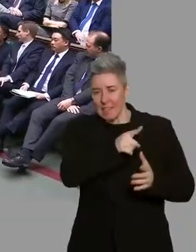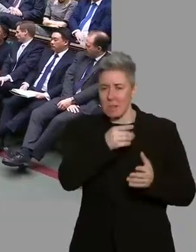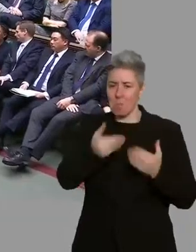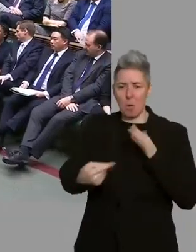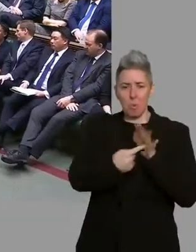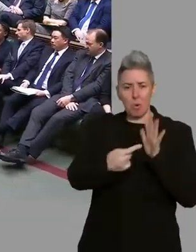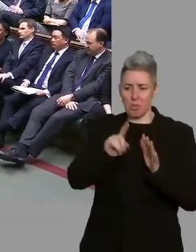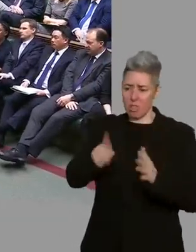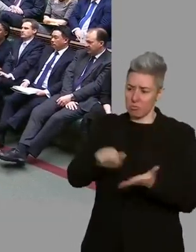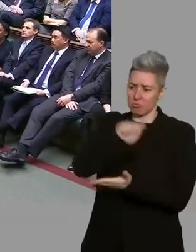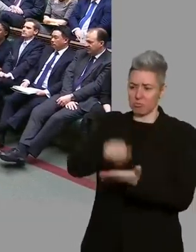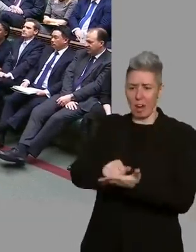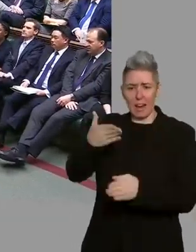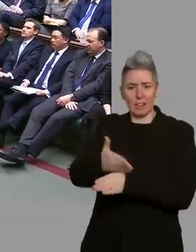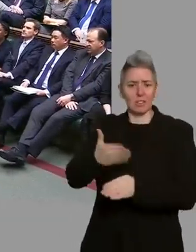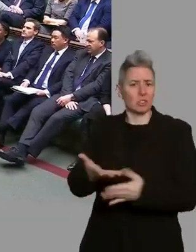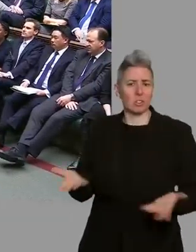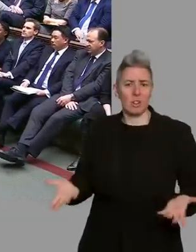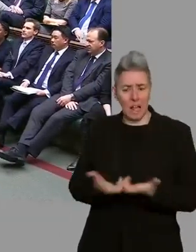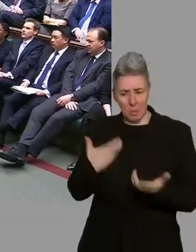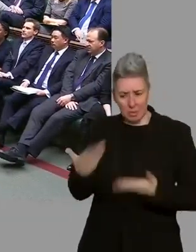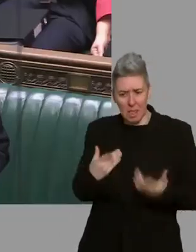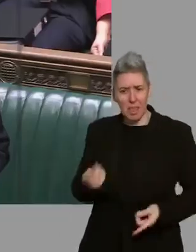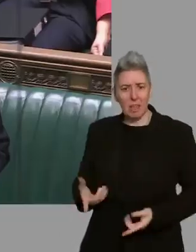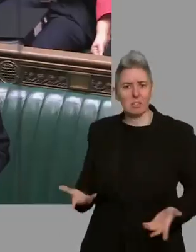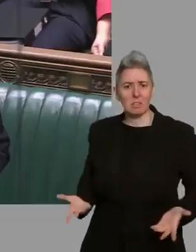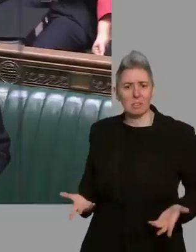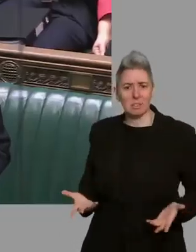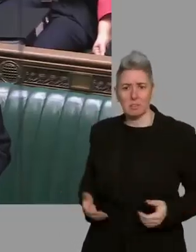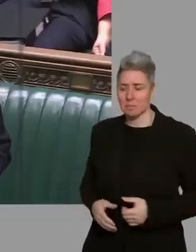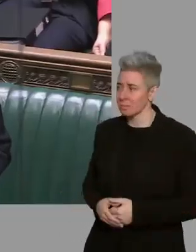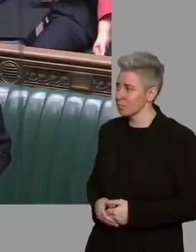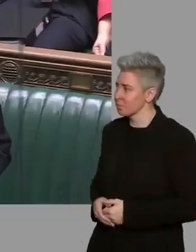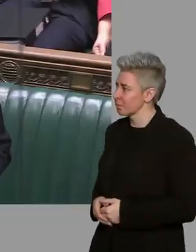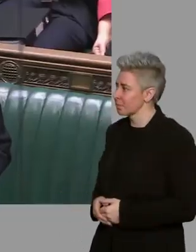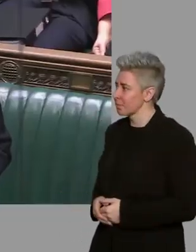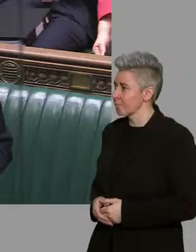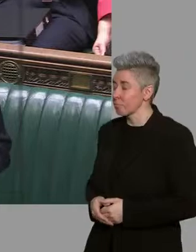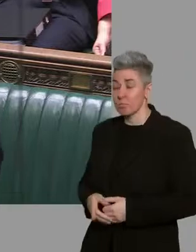She's right to say it's one of the worst scandals. It's terrible. That's why I acted on